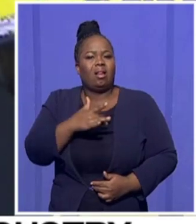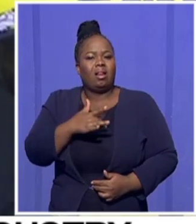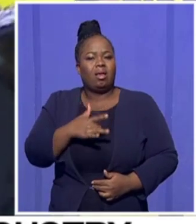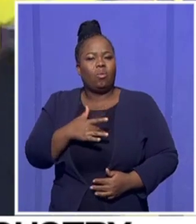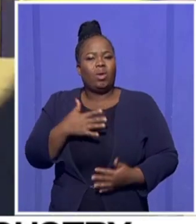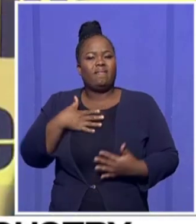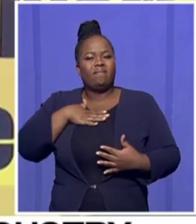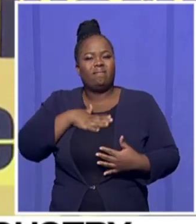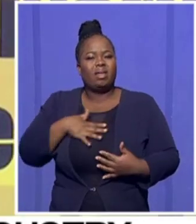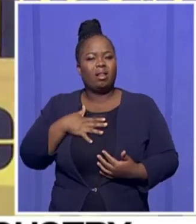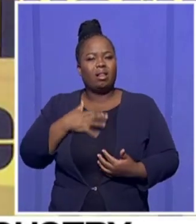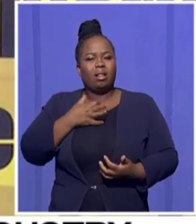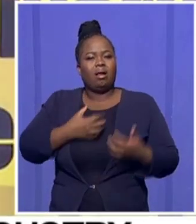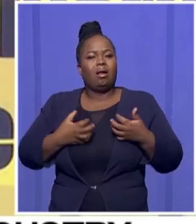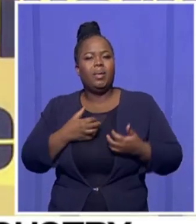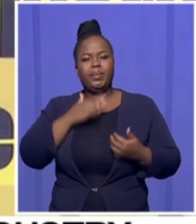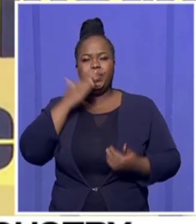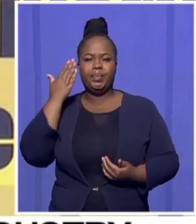limping.